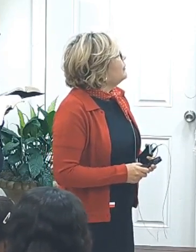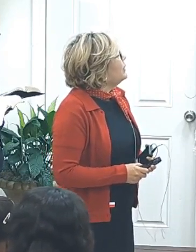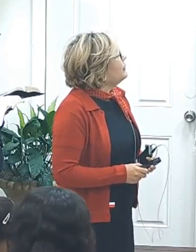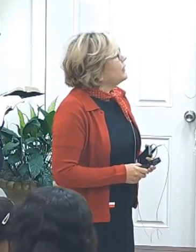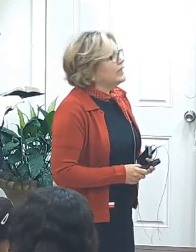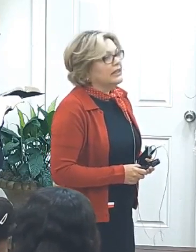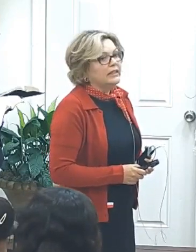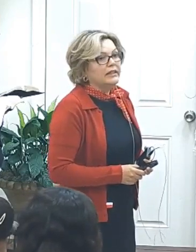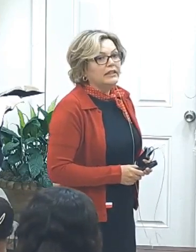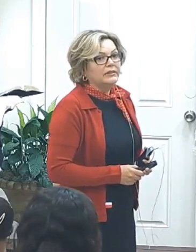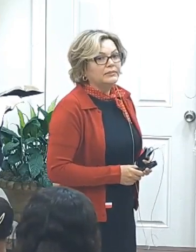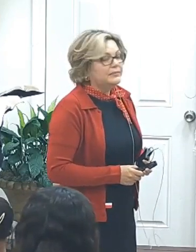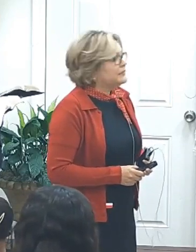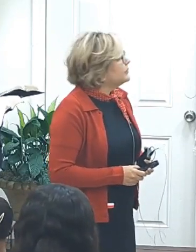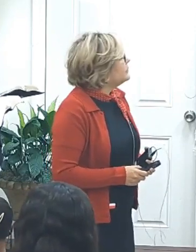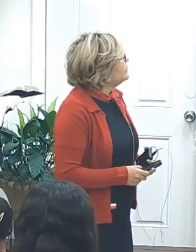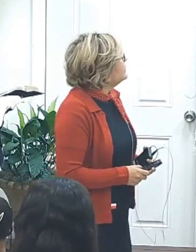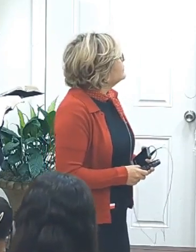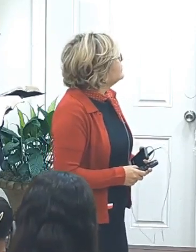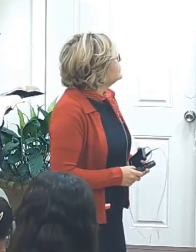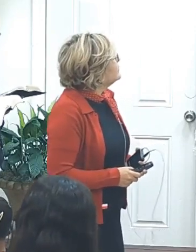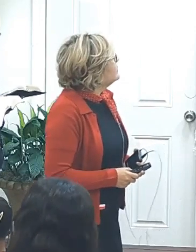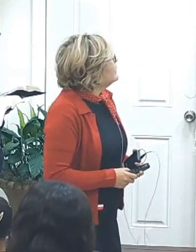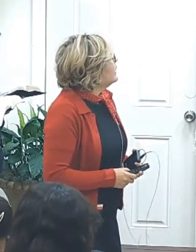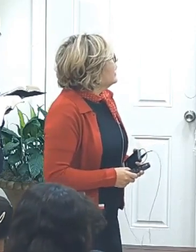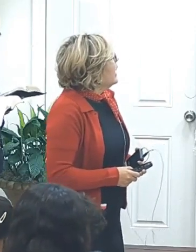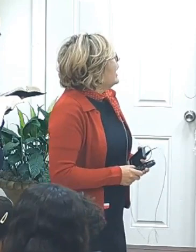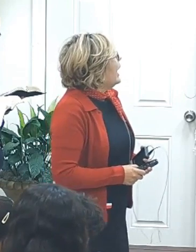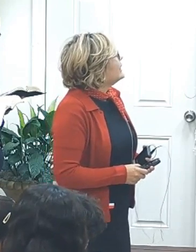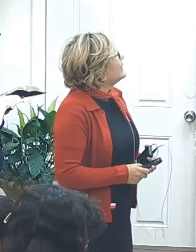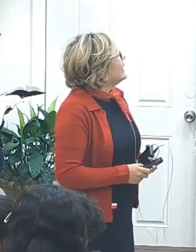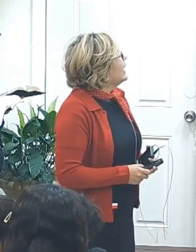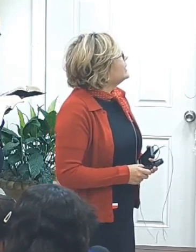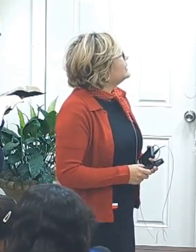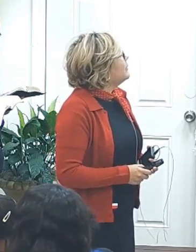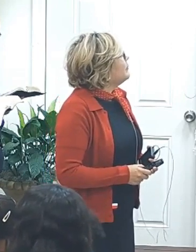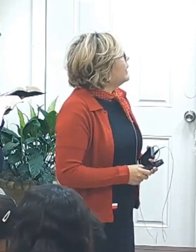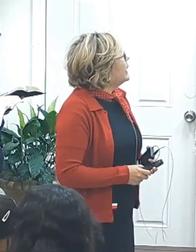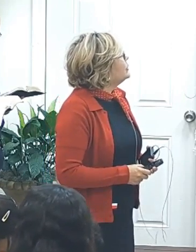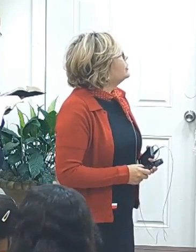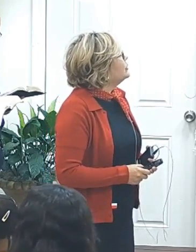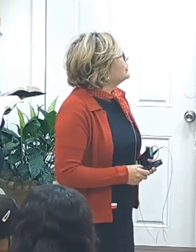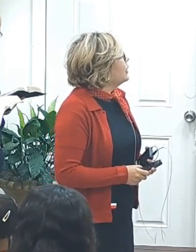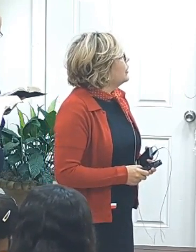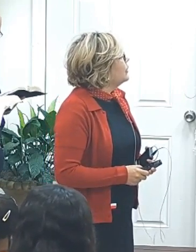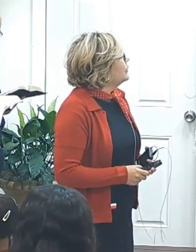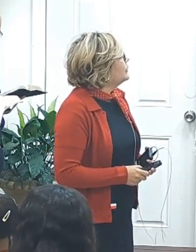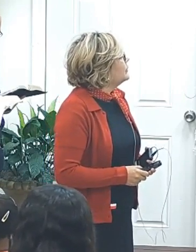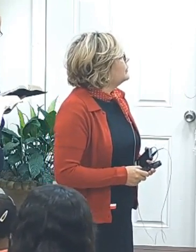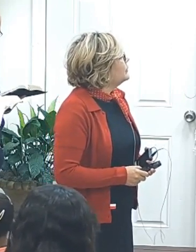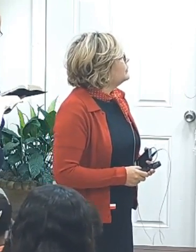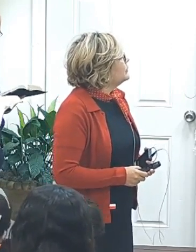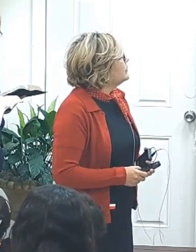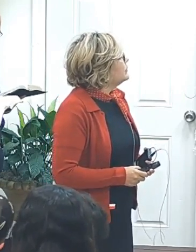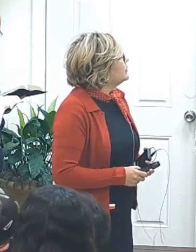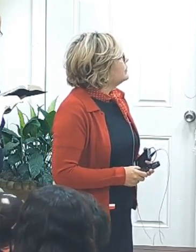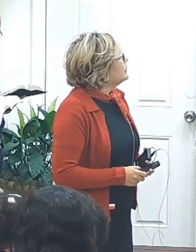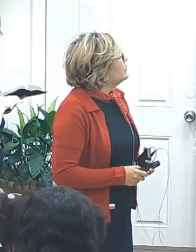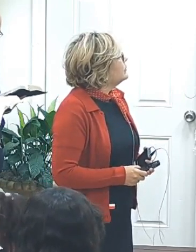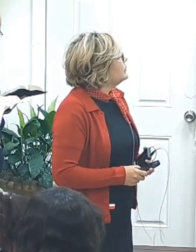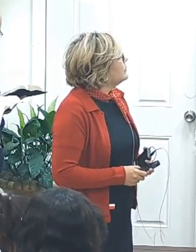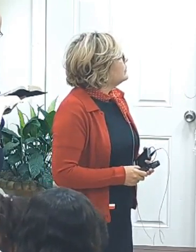then the fourth angel sounded, and the third of the sun was struck.